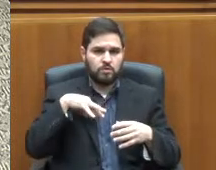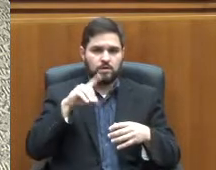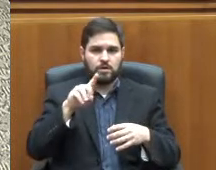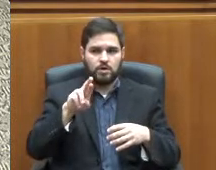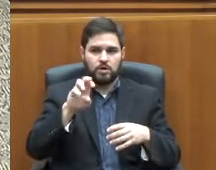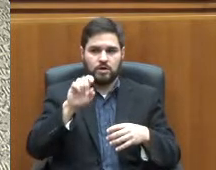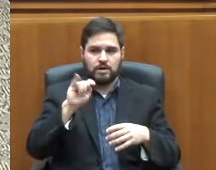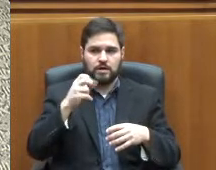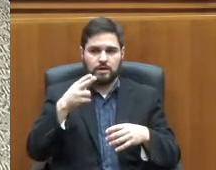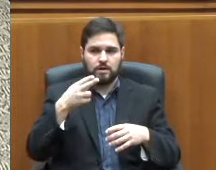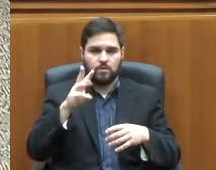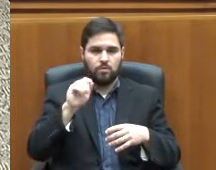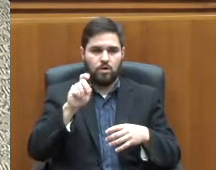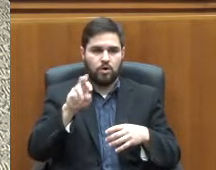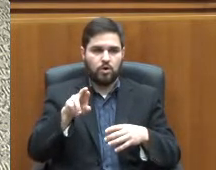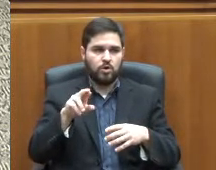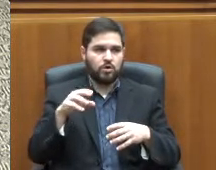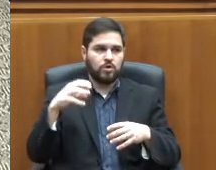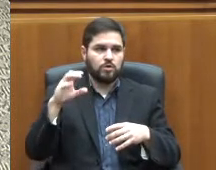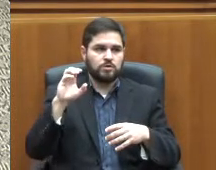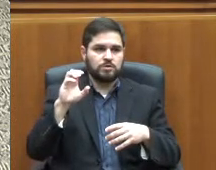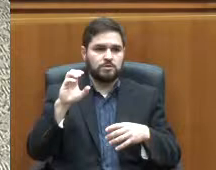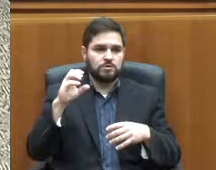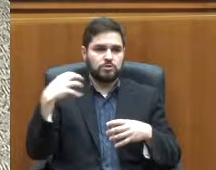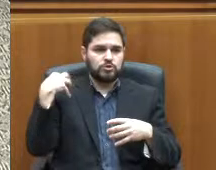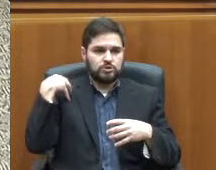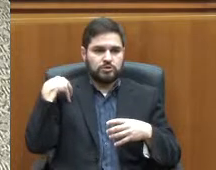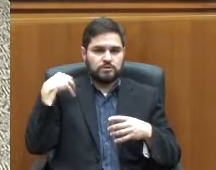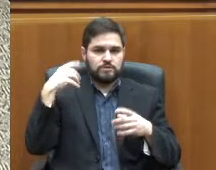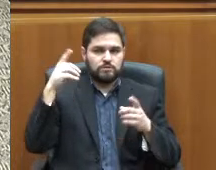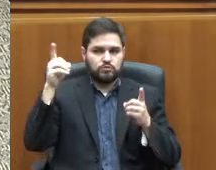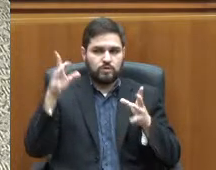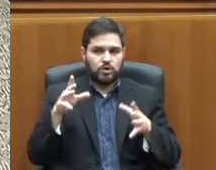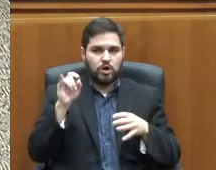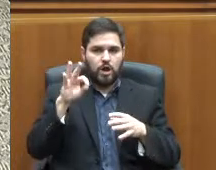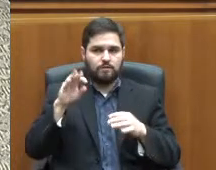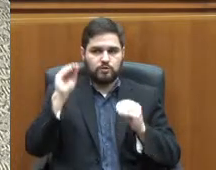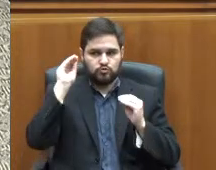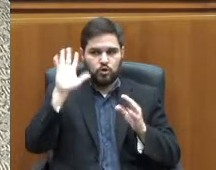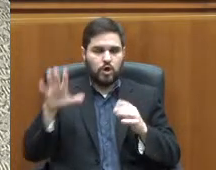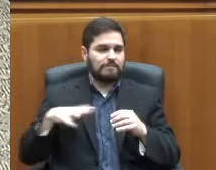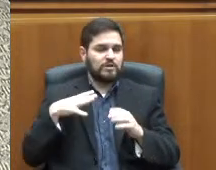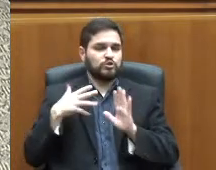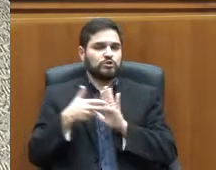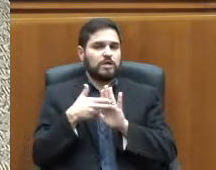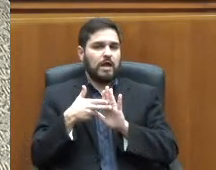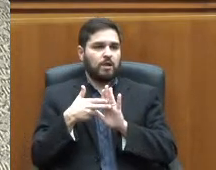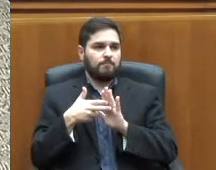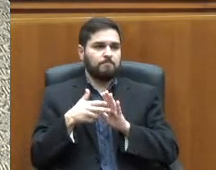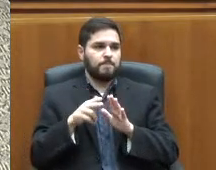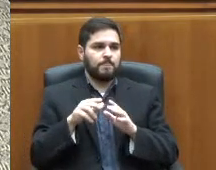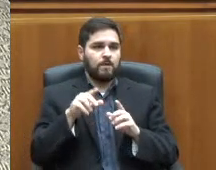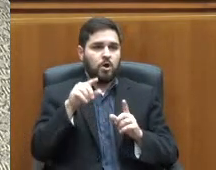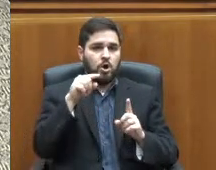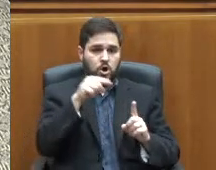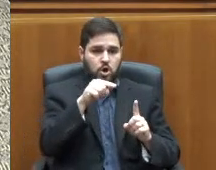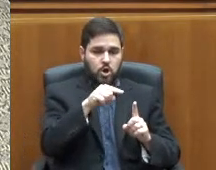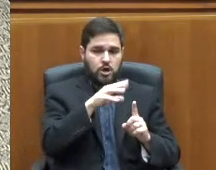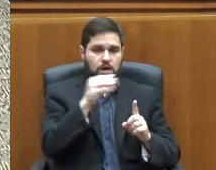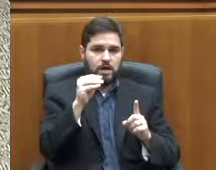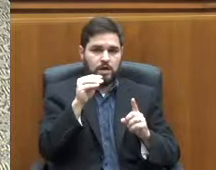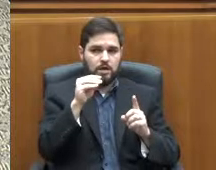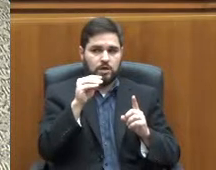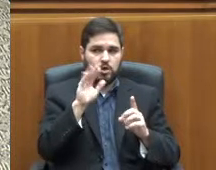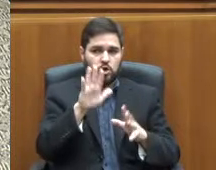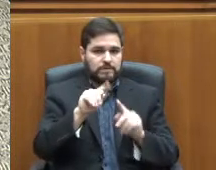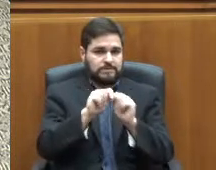our Chief Instructional Officer. I think Chief Director of Instruction is her official title. Her and her